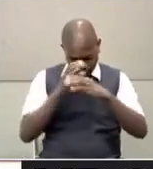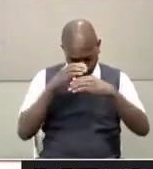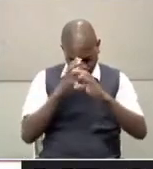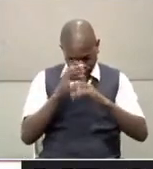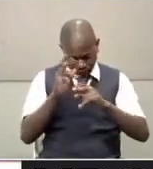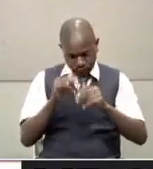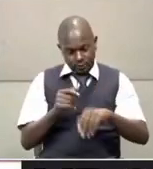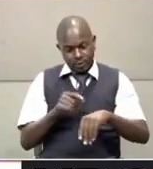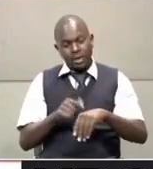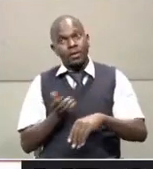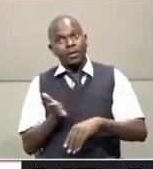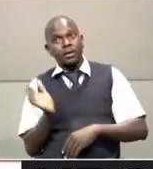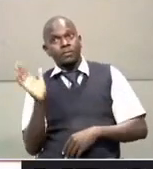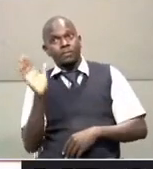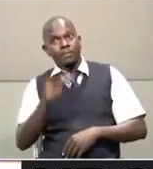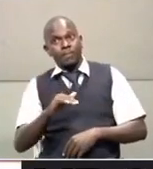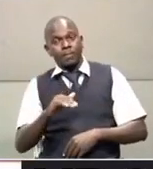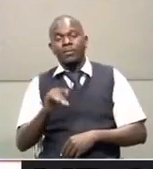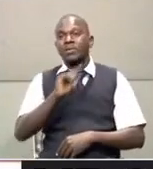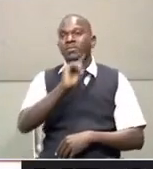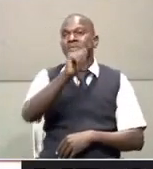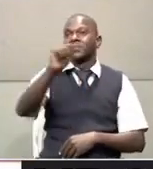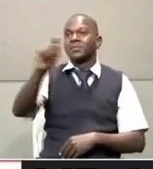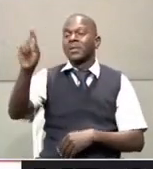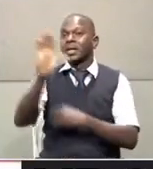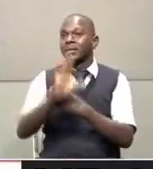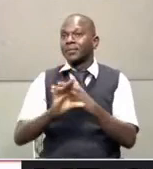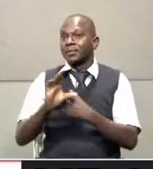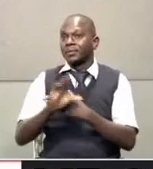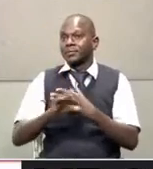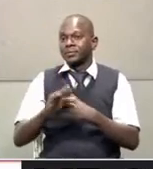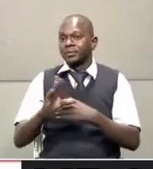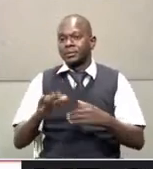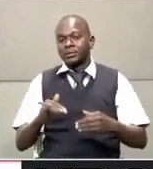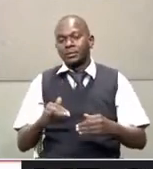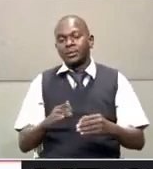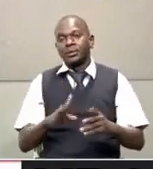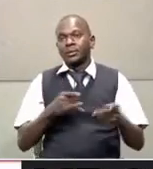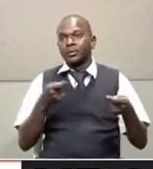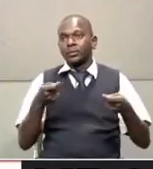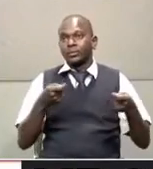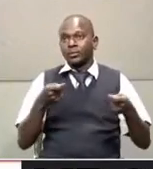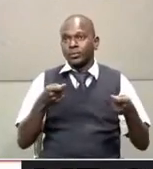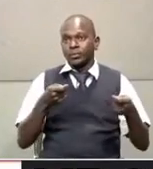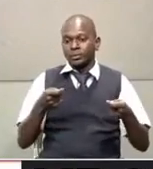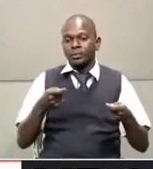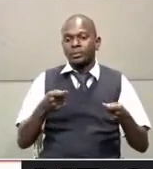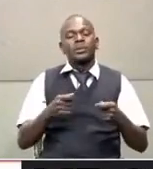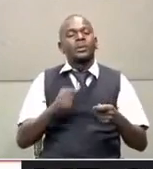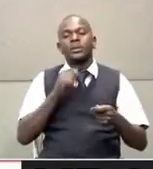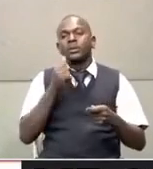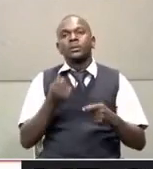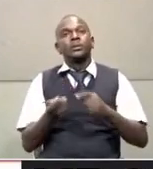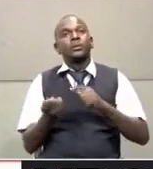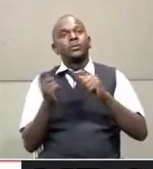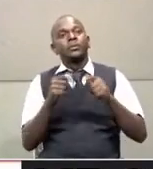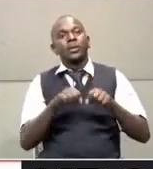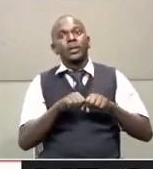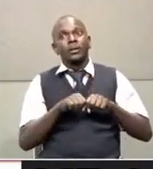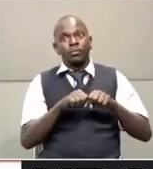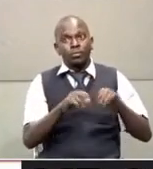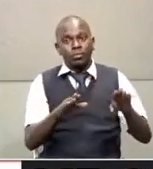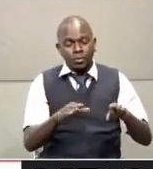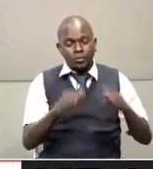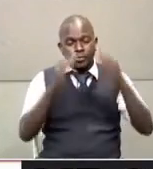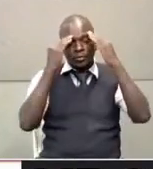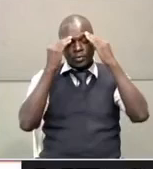when they return from those countries to ensure a disease surveillance so that they don't come with another outbreak. We